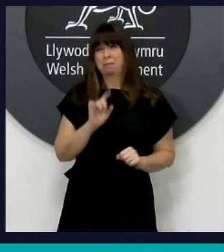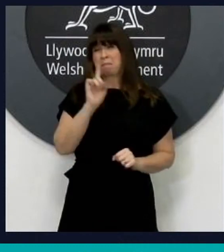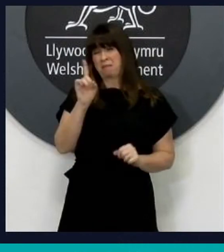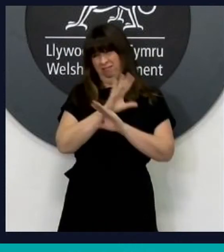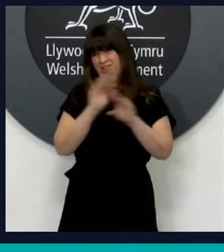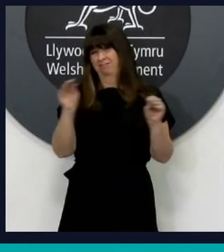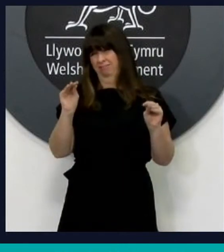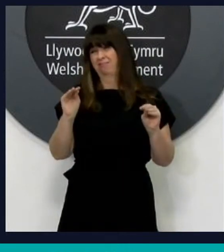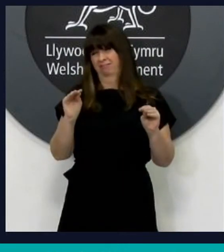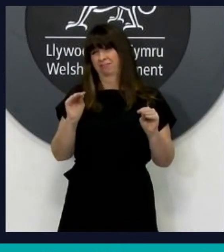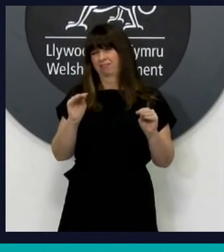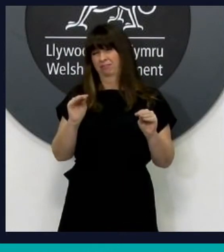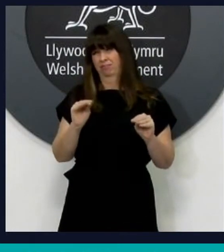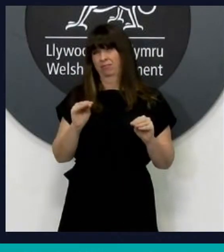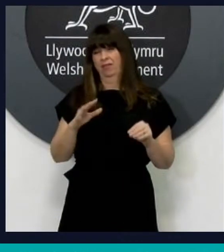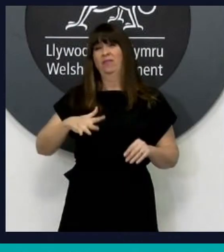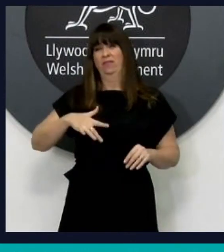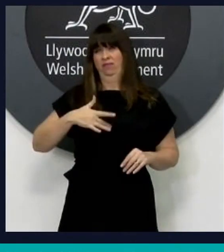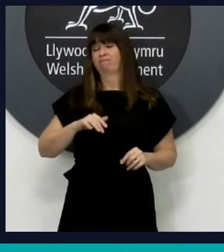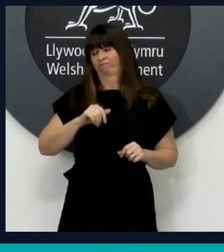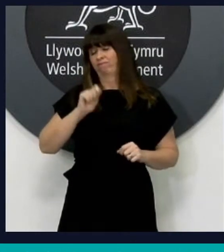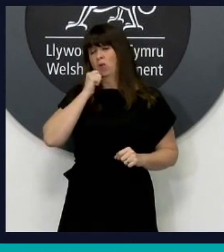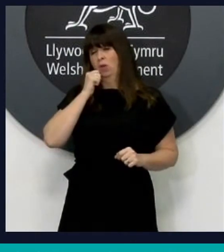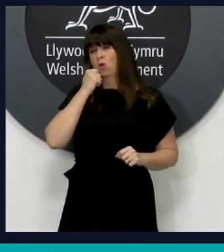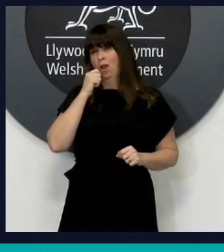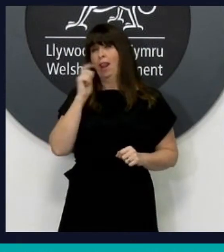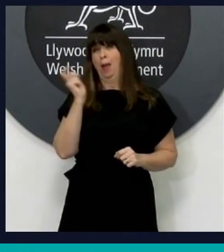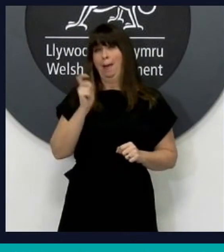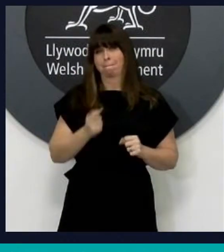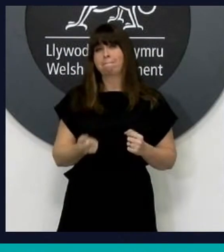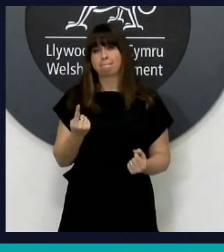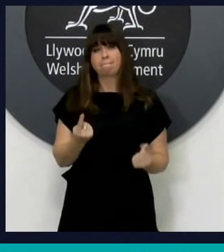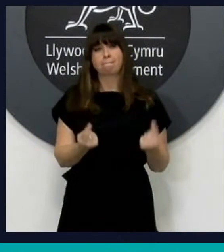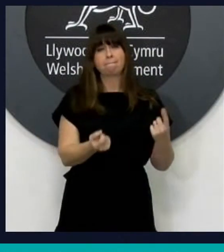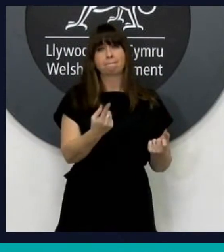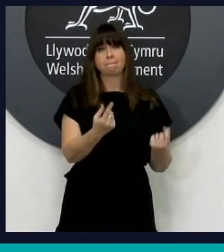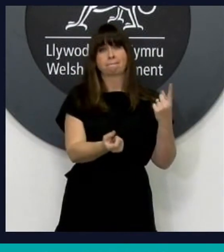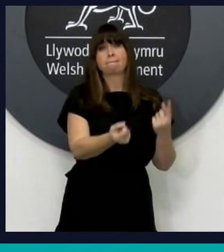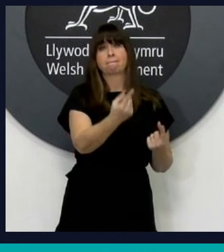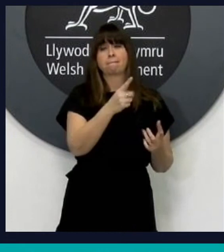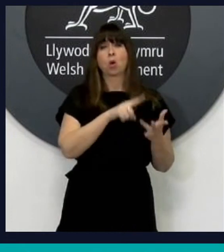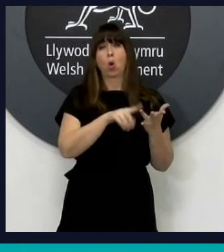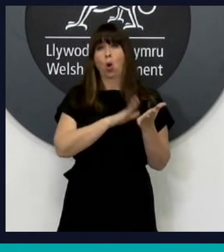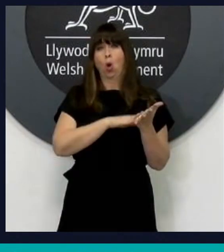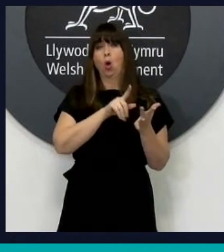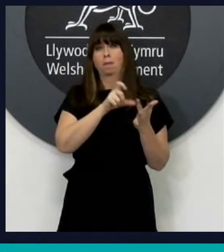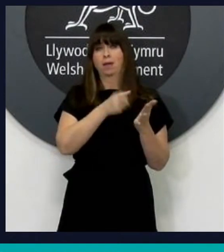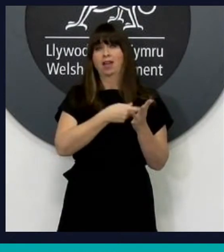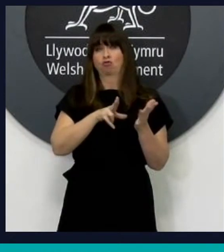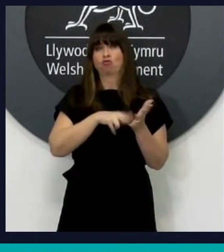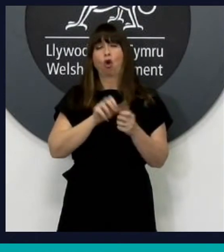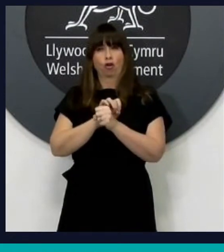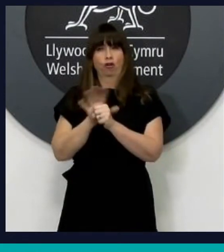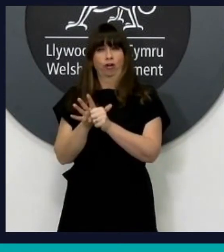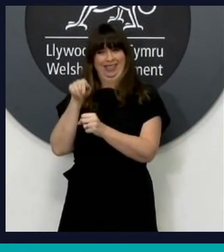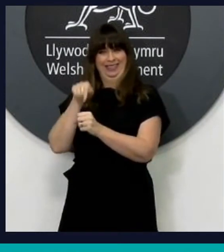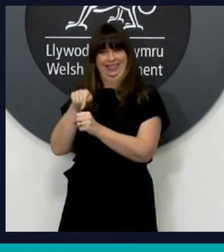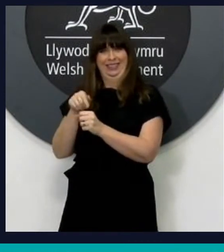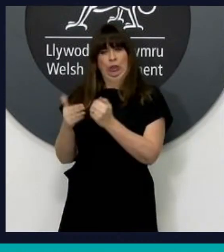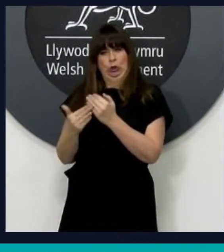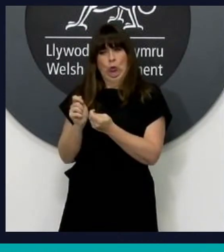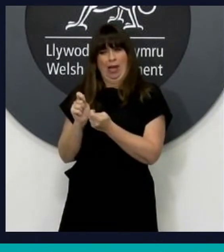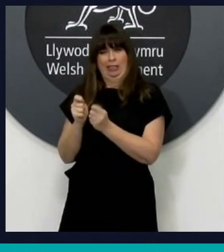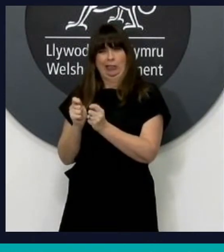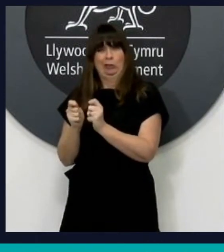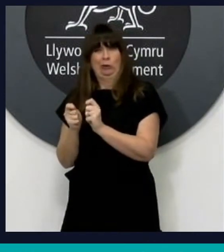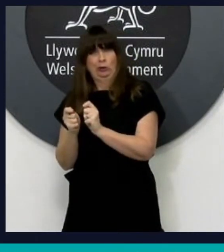should be prepared to see cases being identified. Mae hwn yn ddatblygiad difrifol arall yn y pandemig